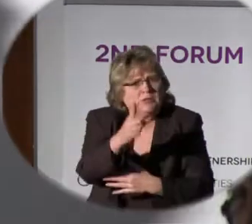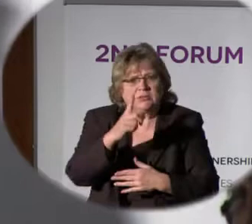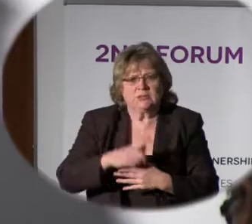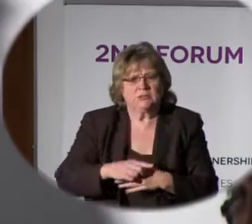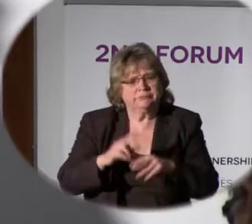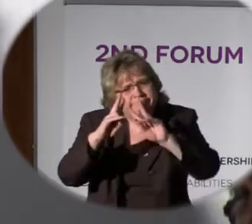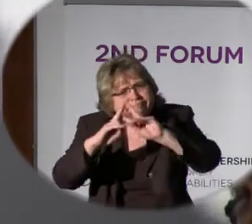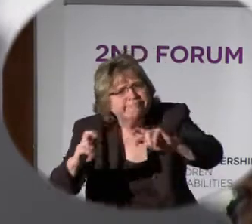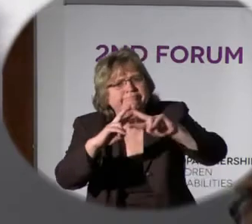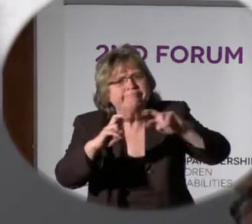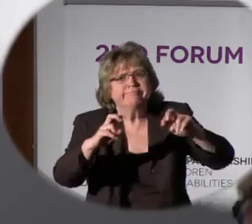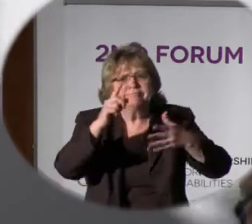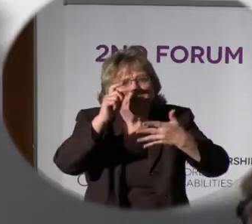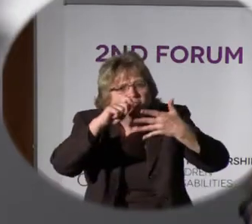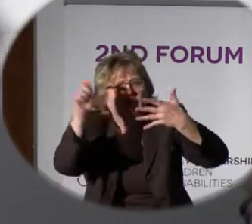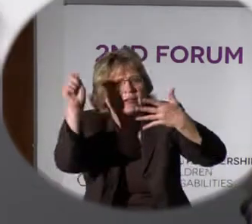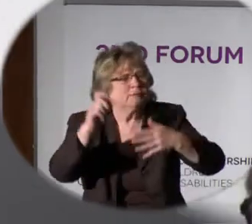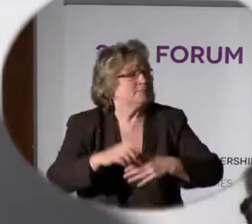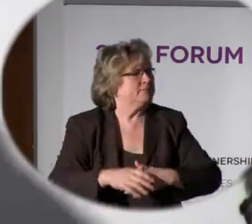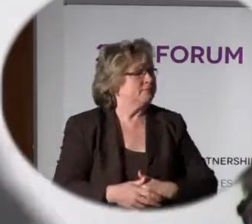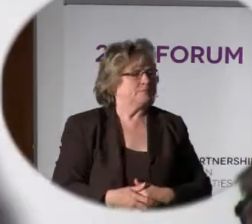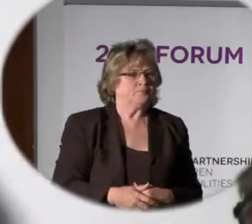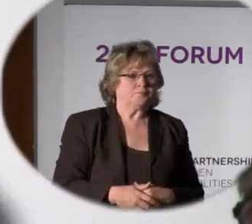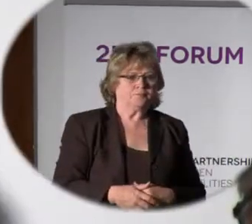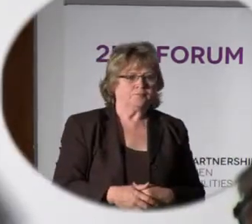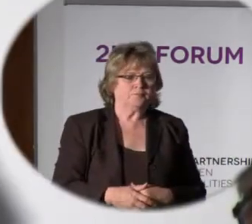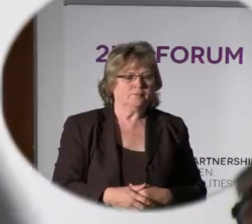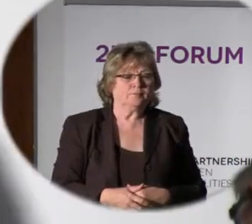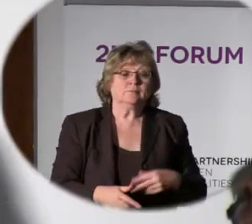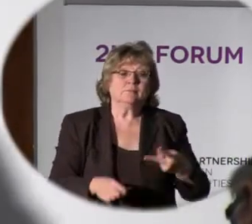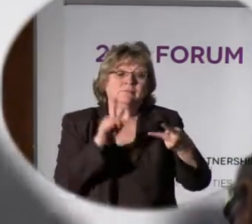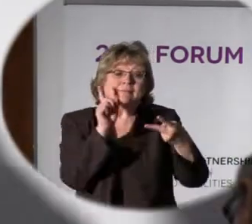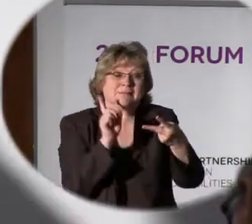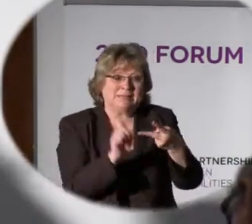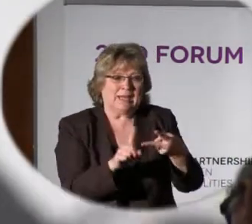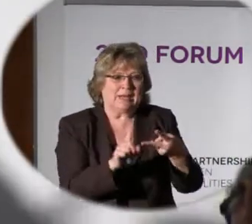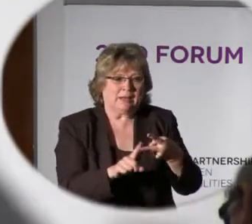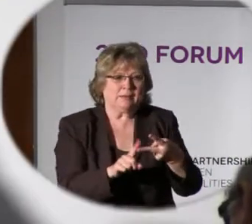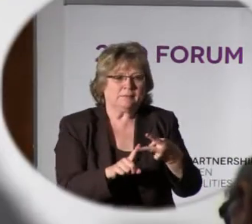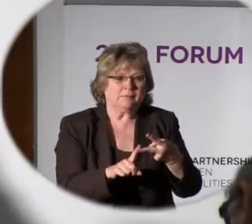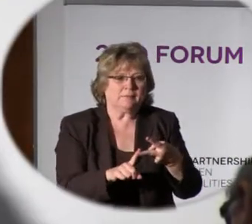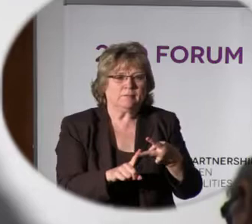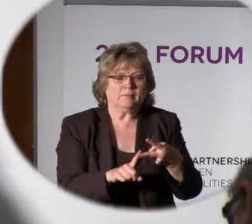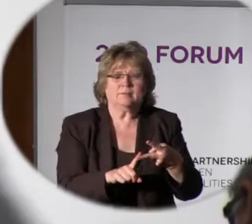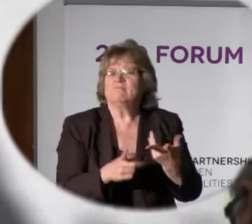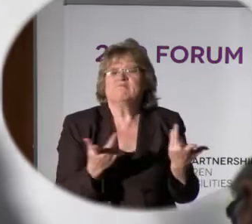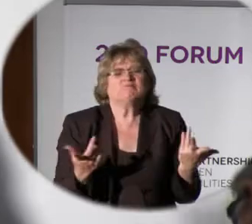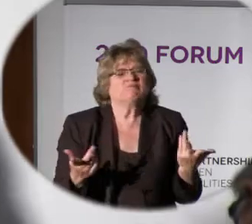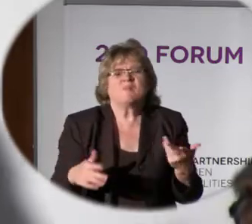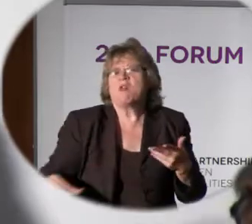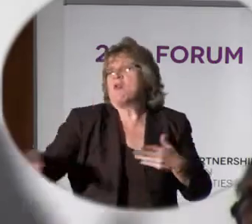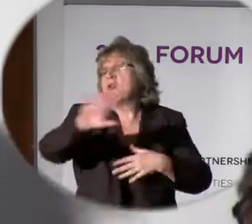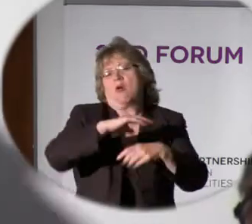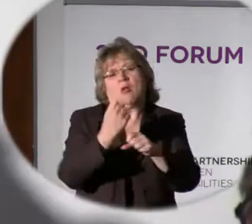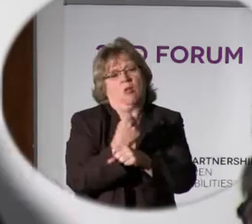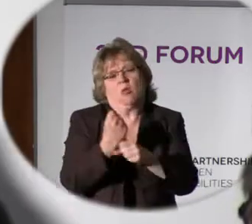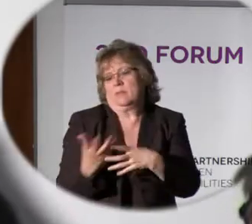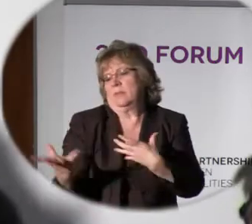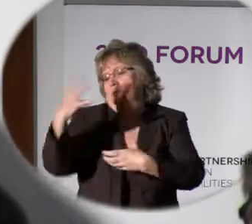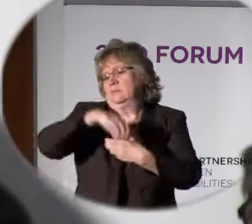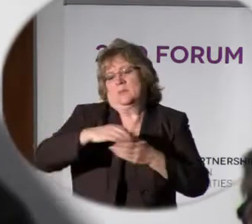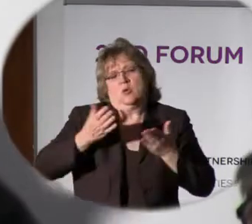charity, as the basis for the inclusion of girls and boys, women and men with